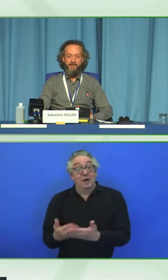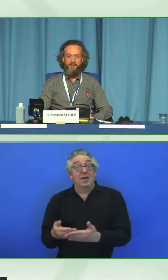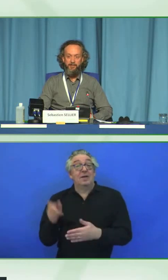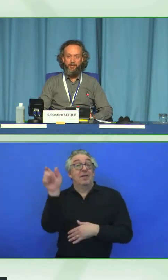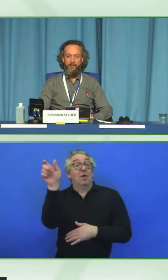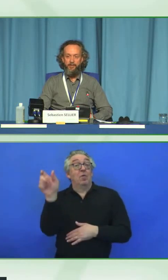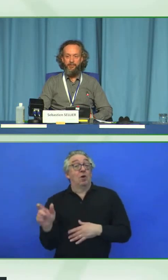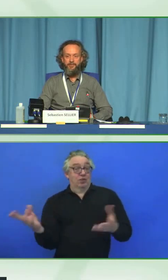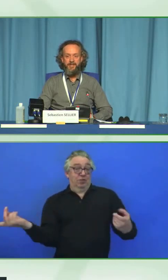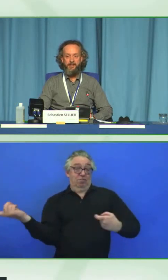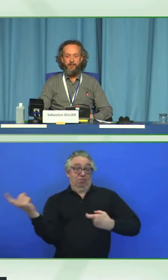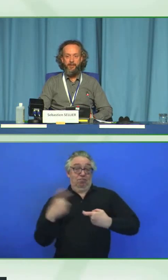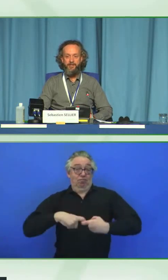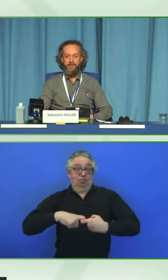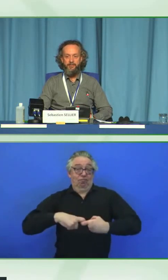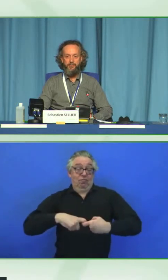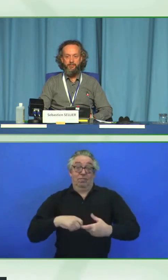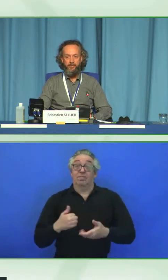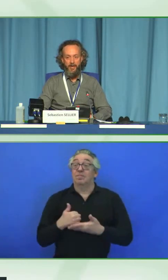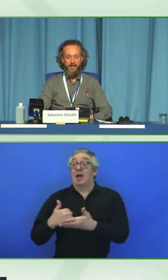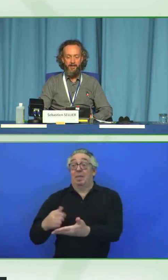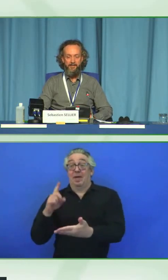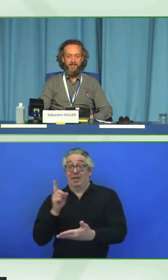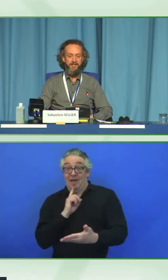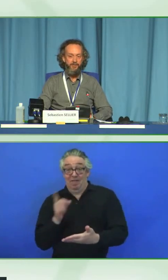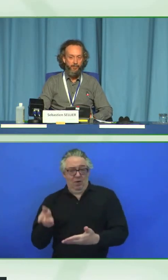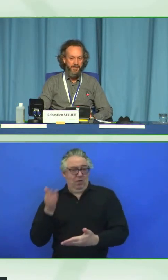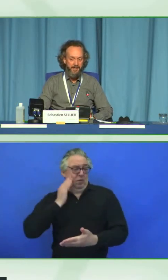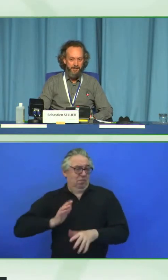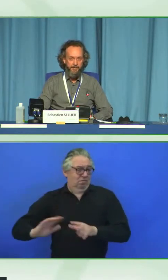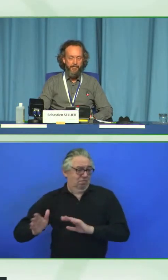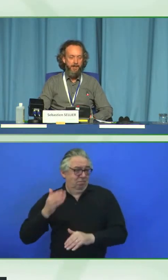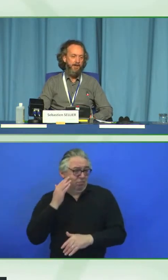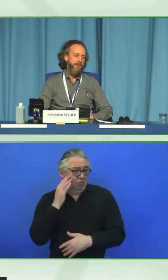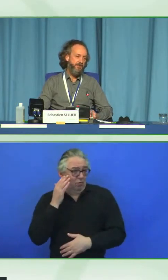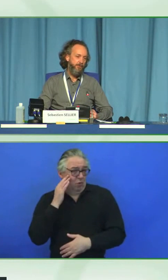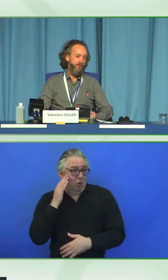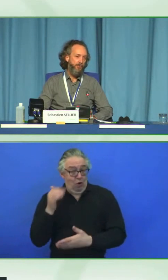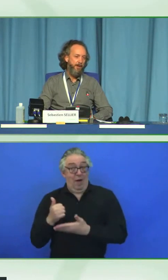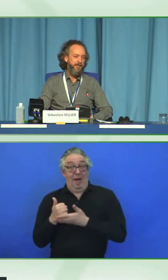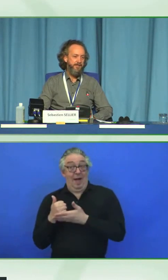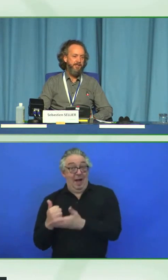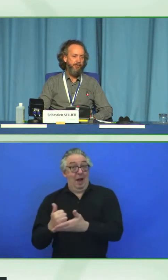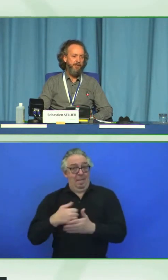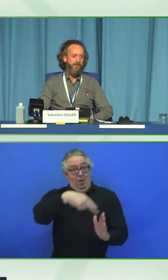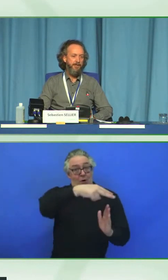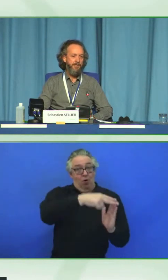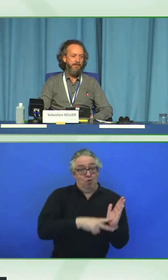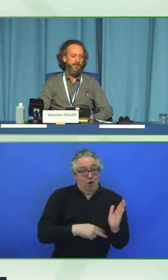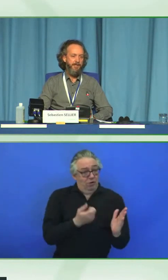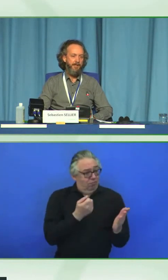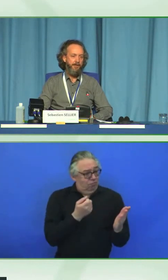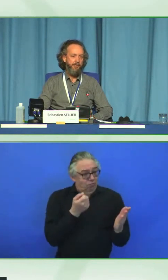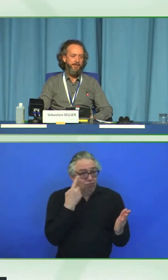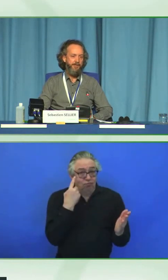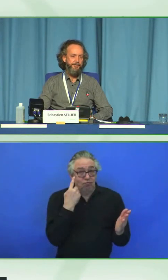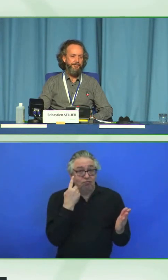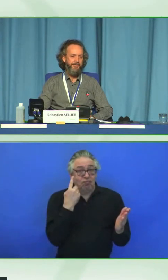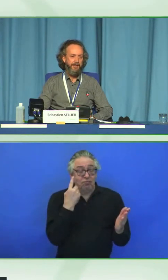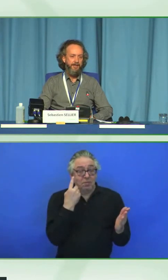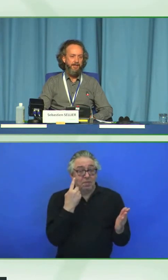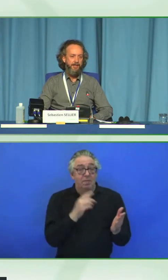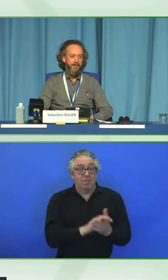help deaf people who use sign language to have access to reading and make the web accessible in sign